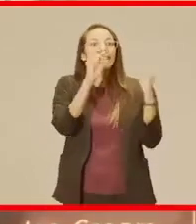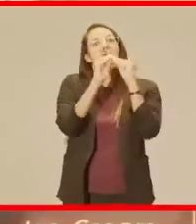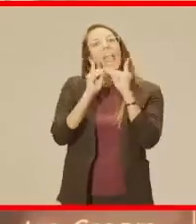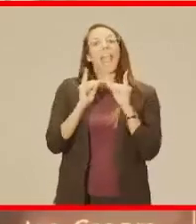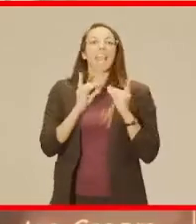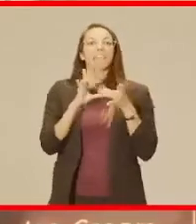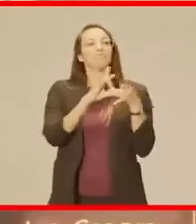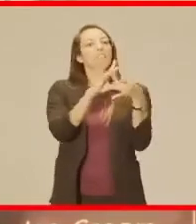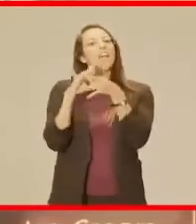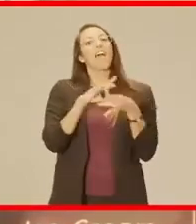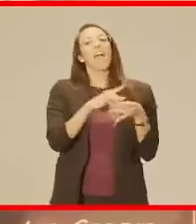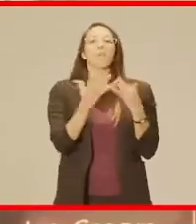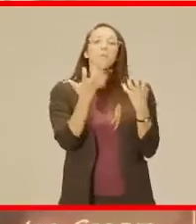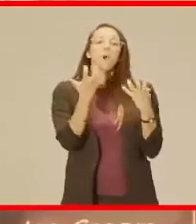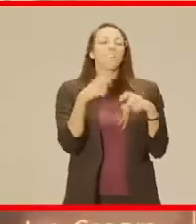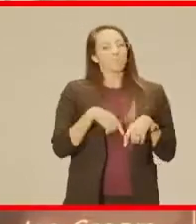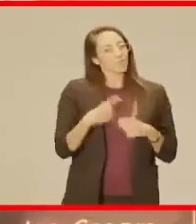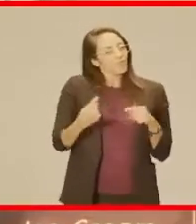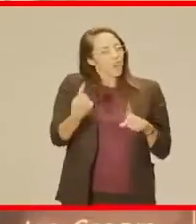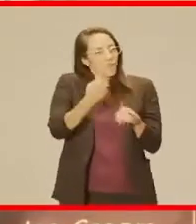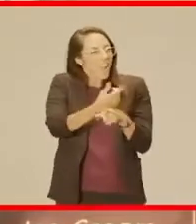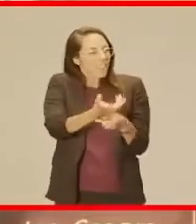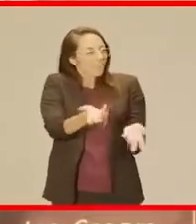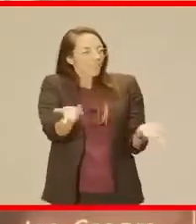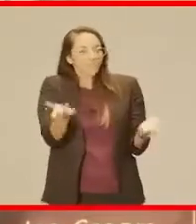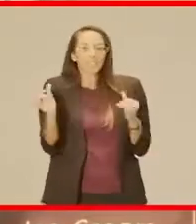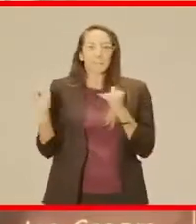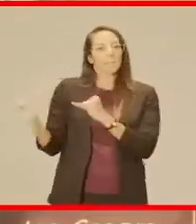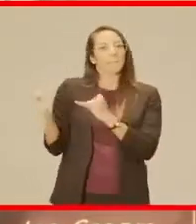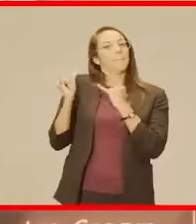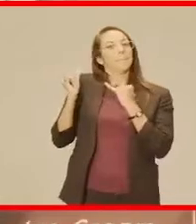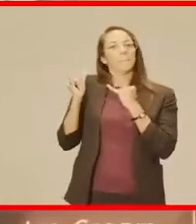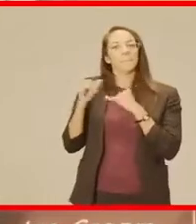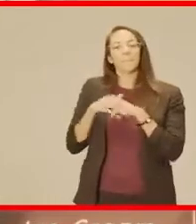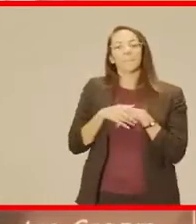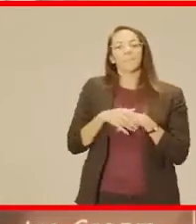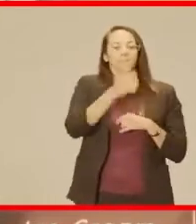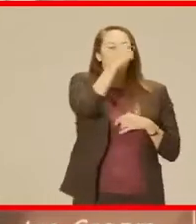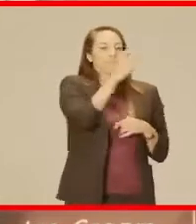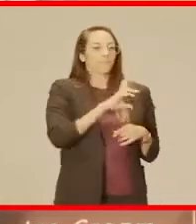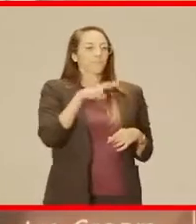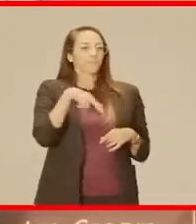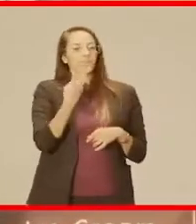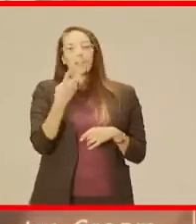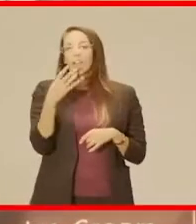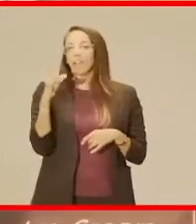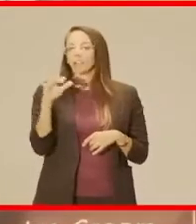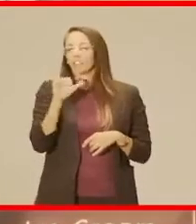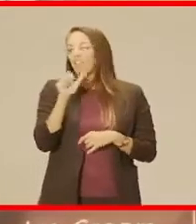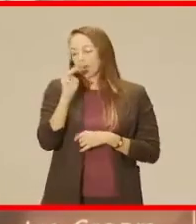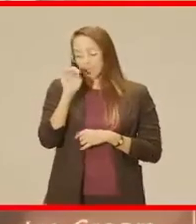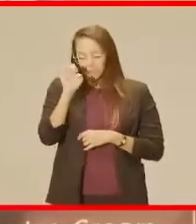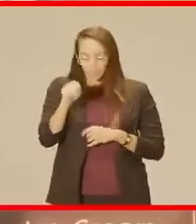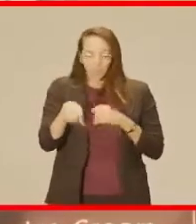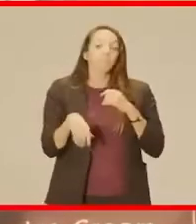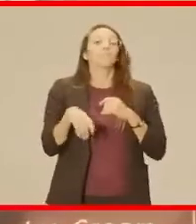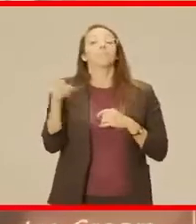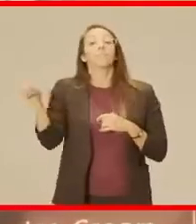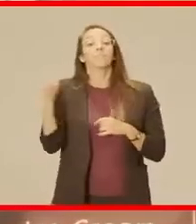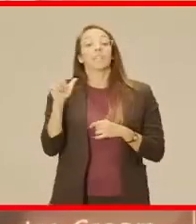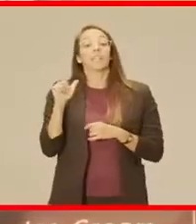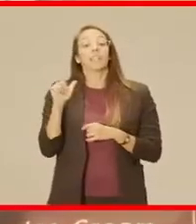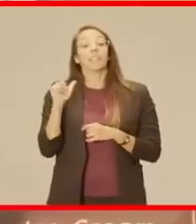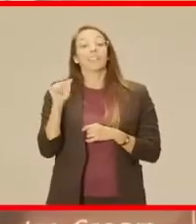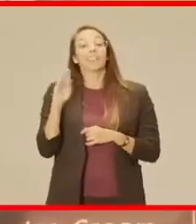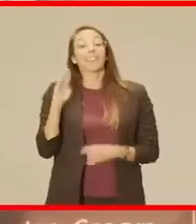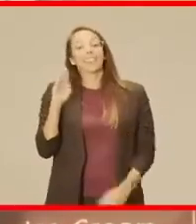Absolutely. You know, one other really powerful awareness tool that can be used with Miraculous Ladybug is the fact that,